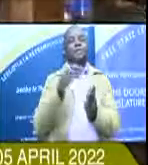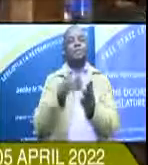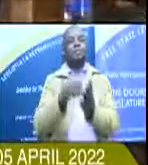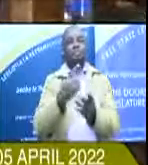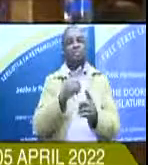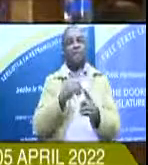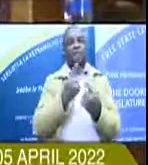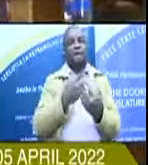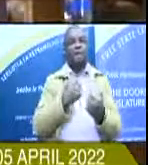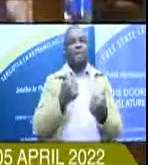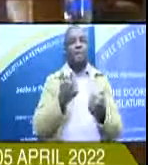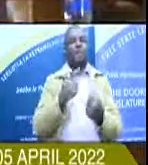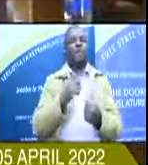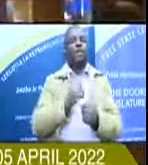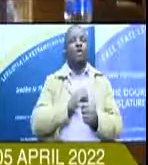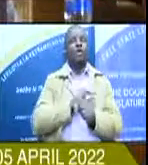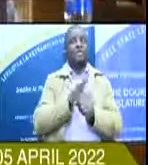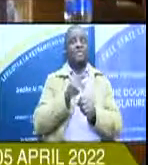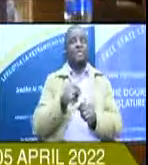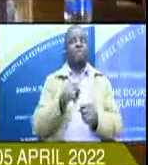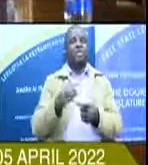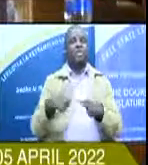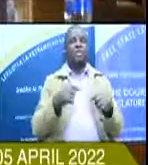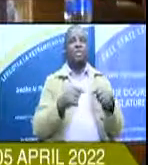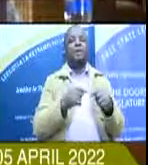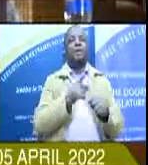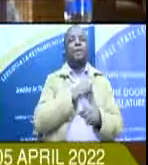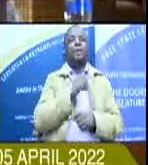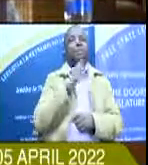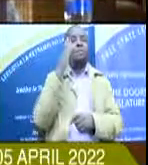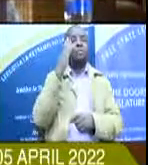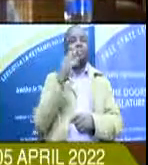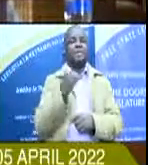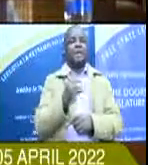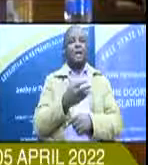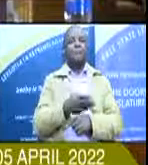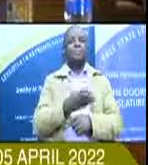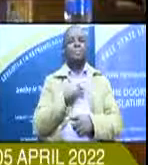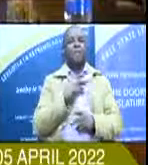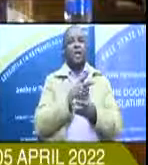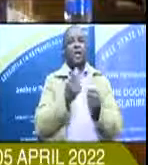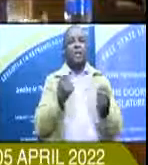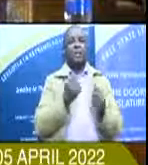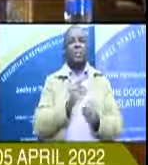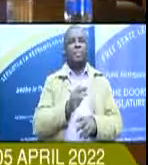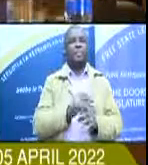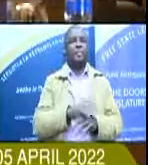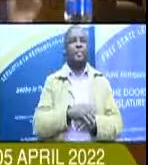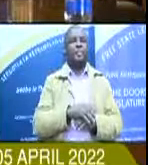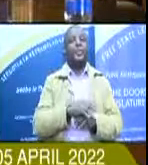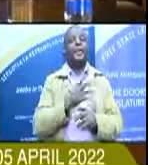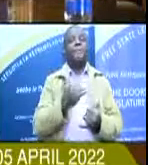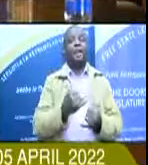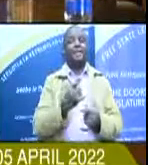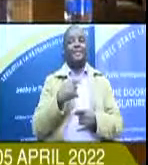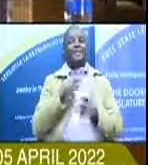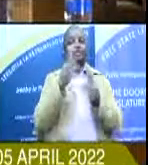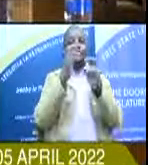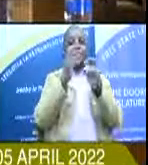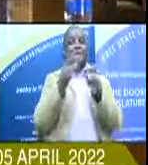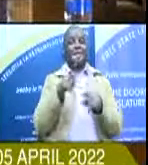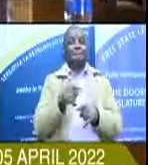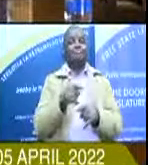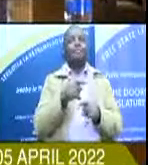to fight against COVID-19 because we know that it is still there, it's not yet over, but also unemployment in